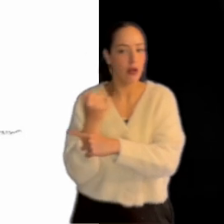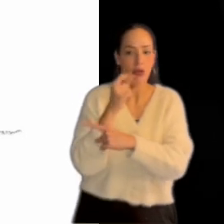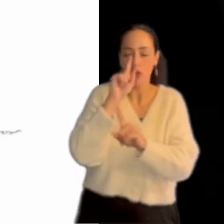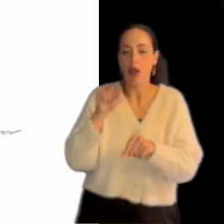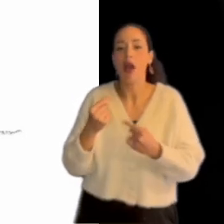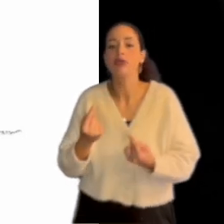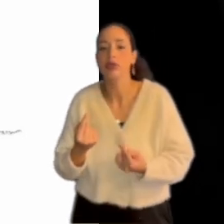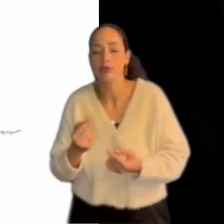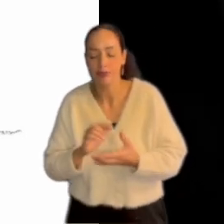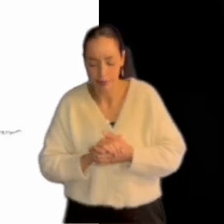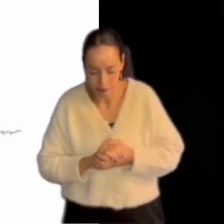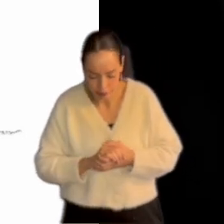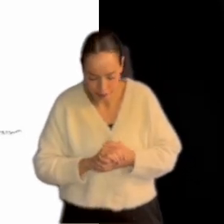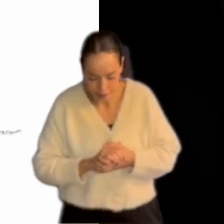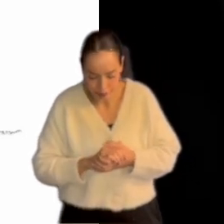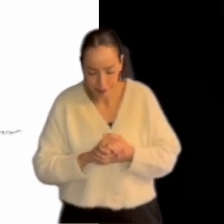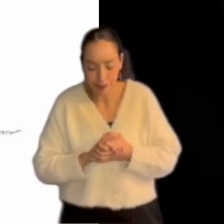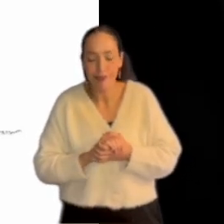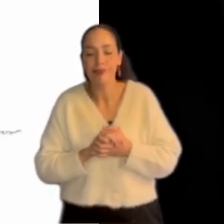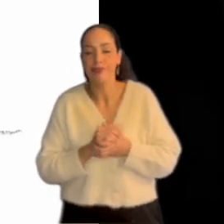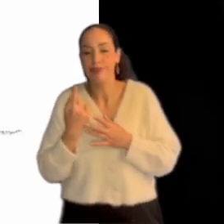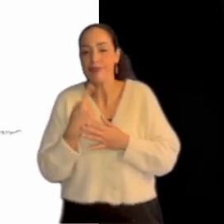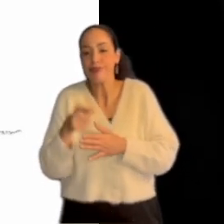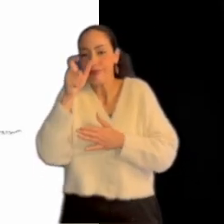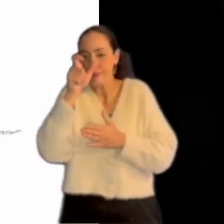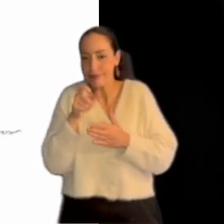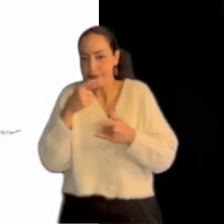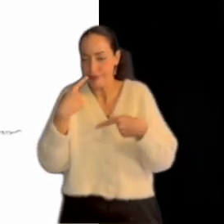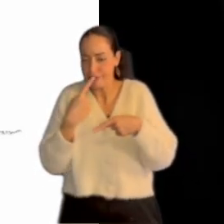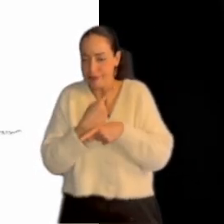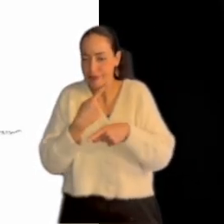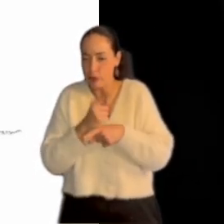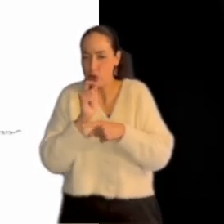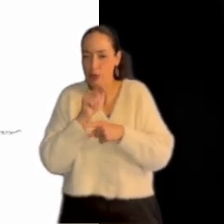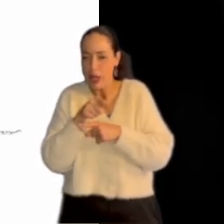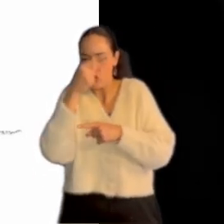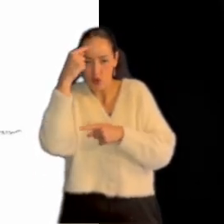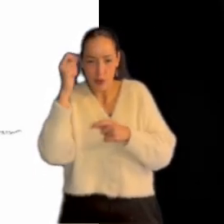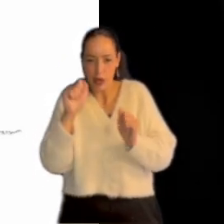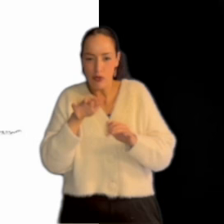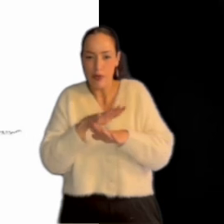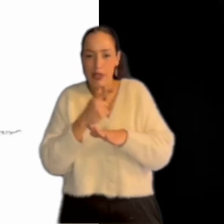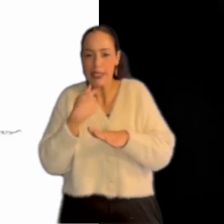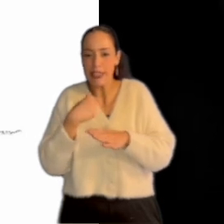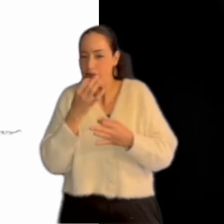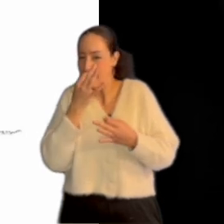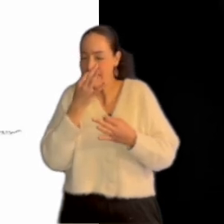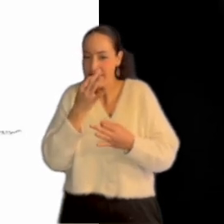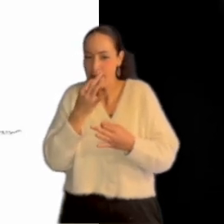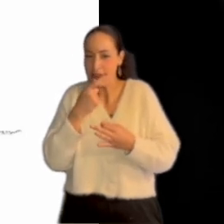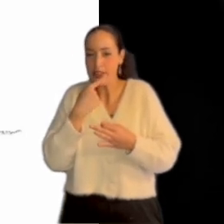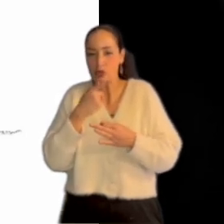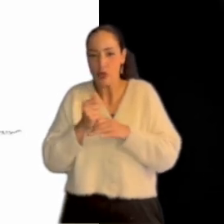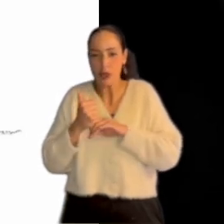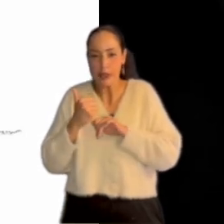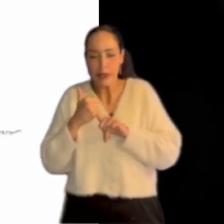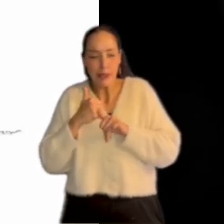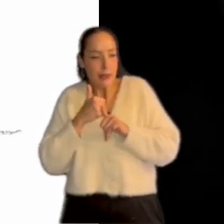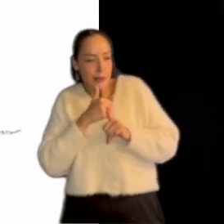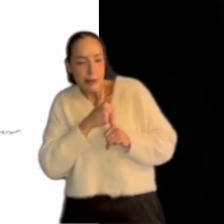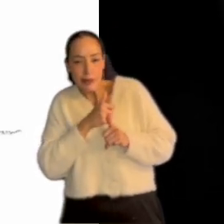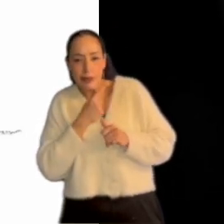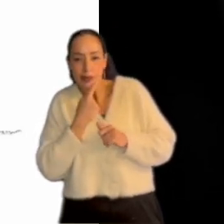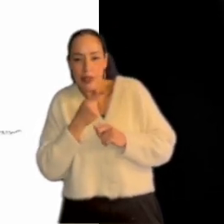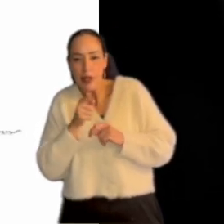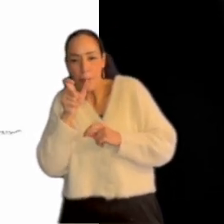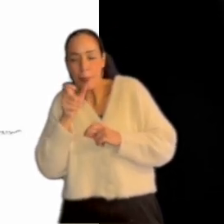recovery, it is very tempting to take the side of the perpetrator. All the perpetrator asks is that the bystander do nothing.